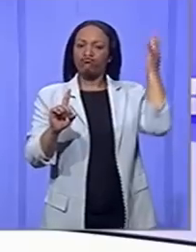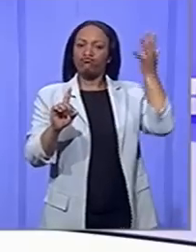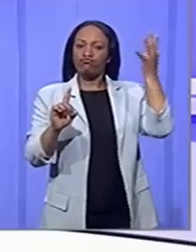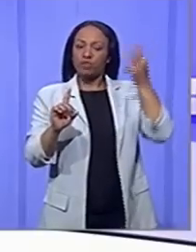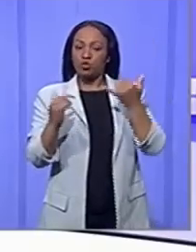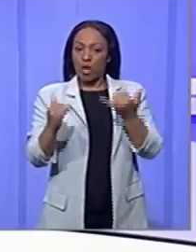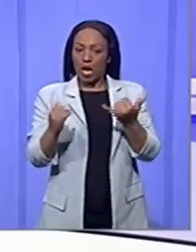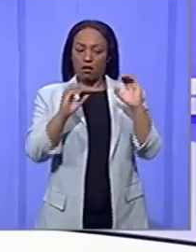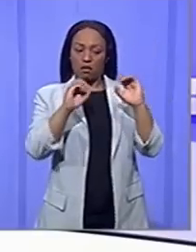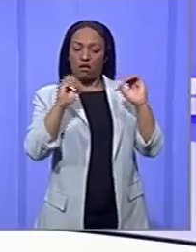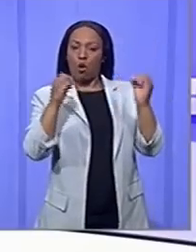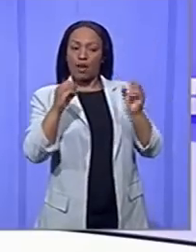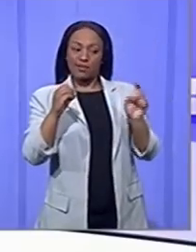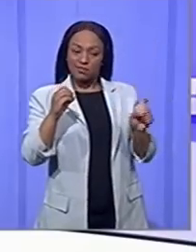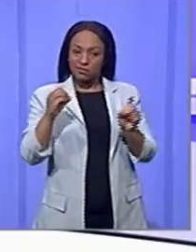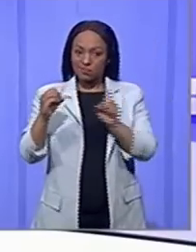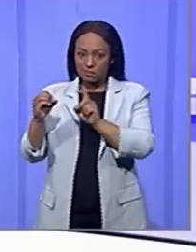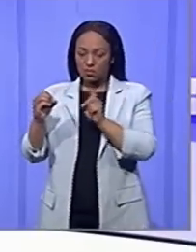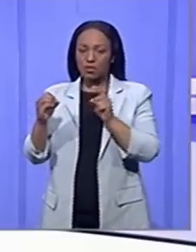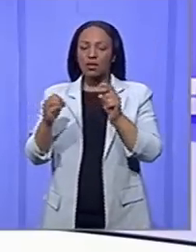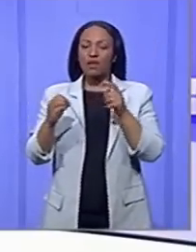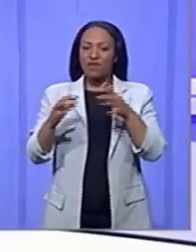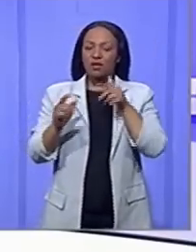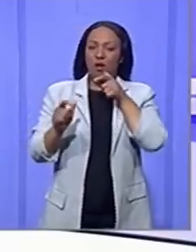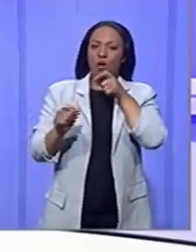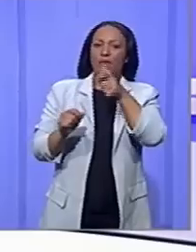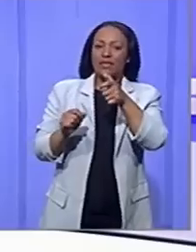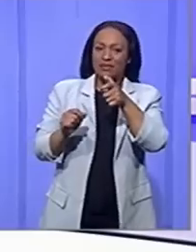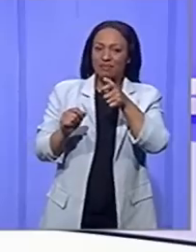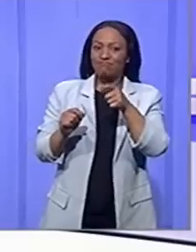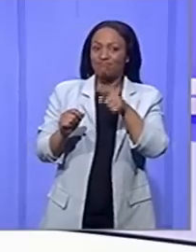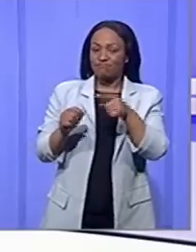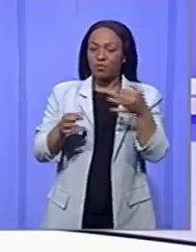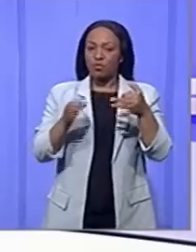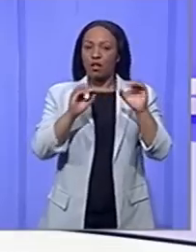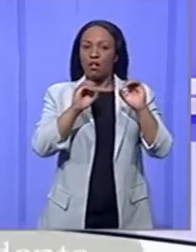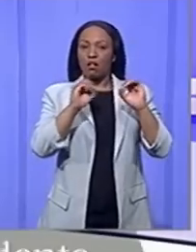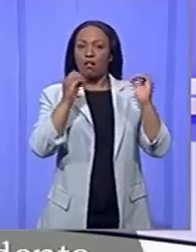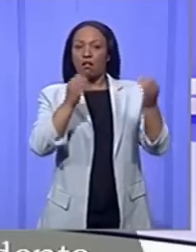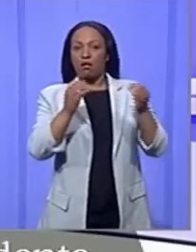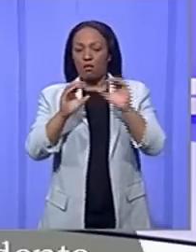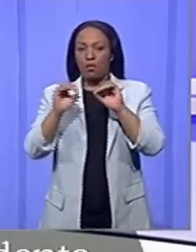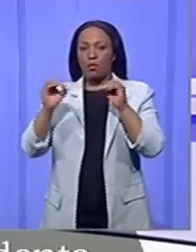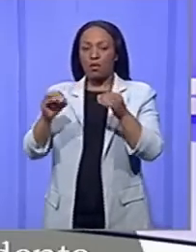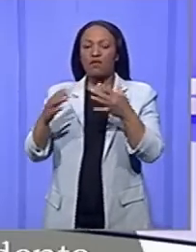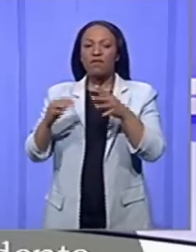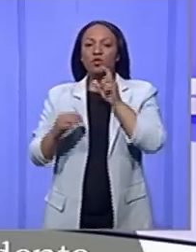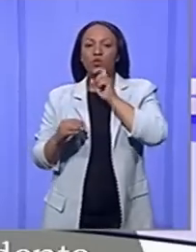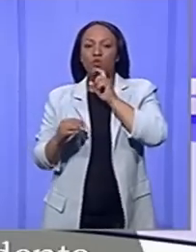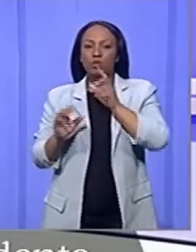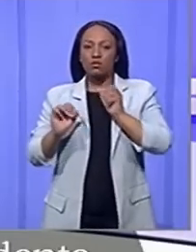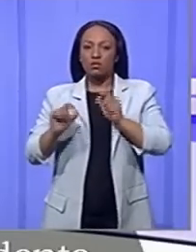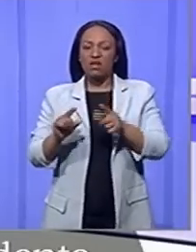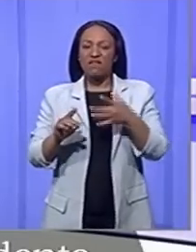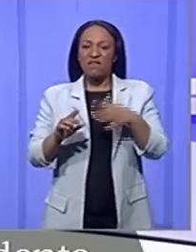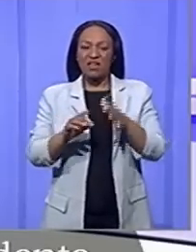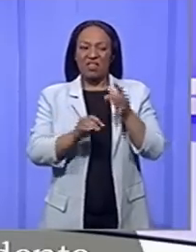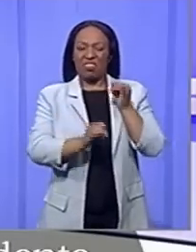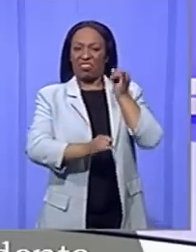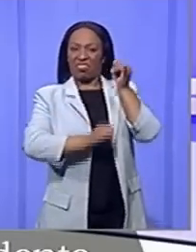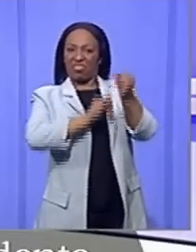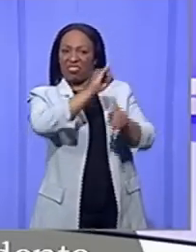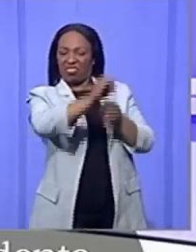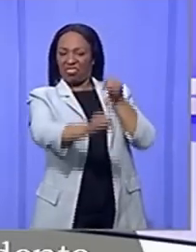maobane le ha e meng ya mekga e ne e tshwaela puong ya mopresidente e meng yona e sebedisitse monyetla ho hlasela bao ba hanyetsanang le